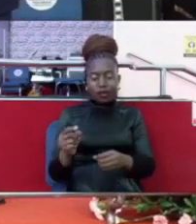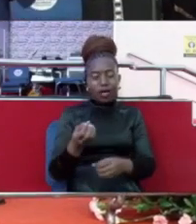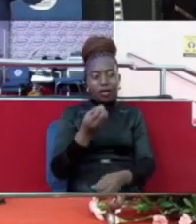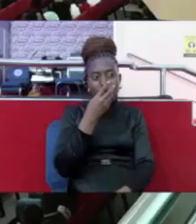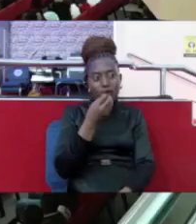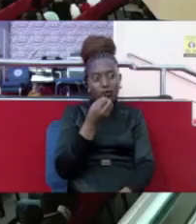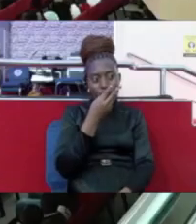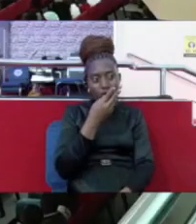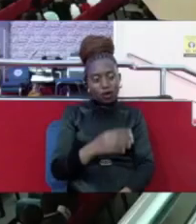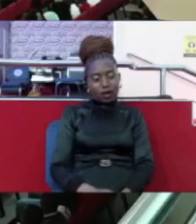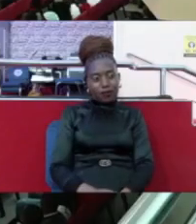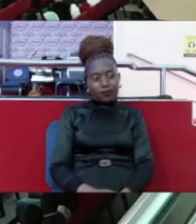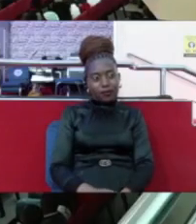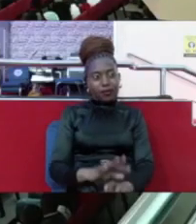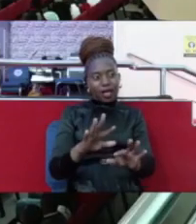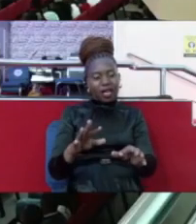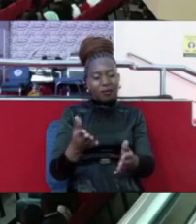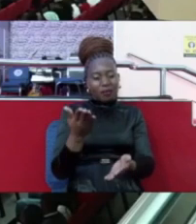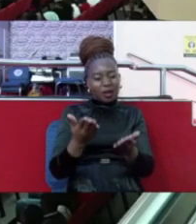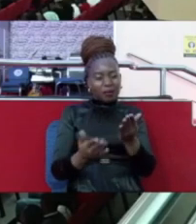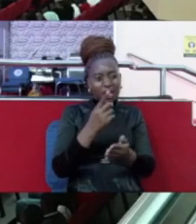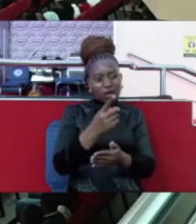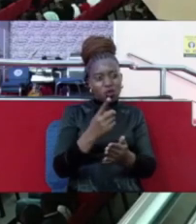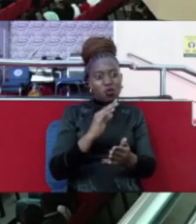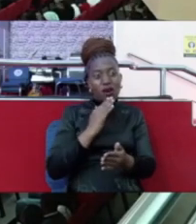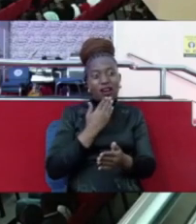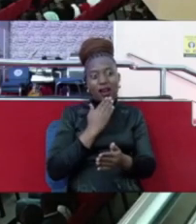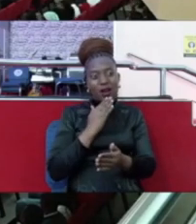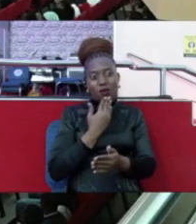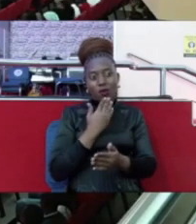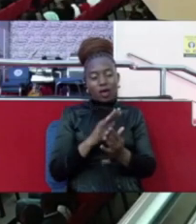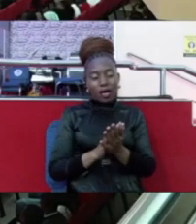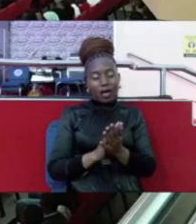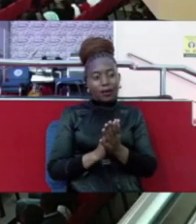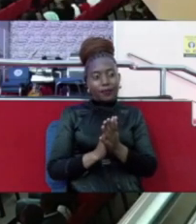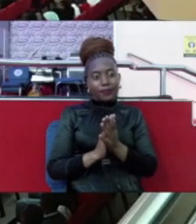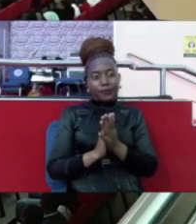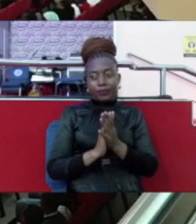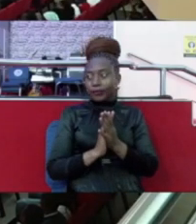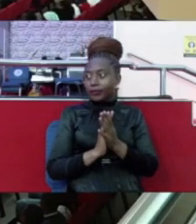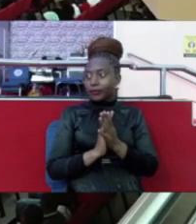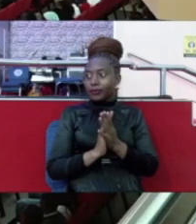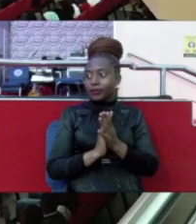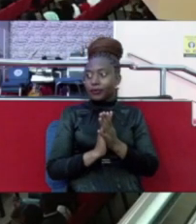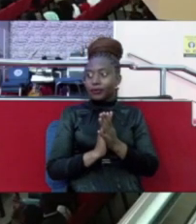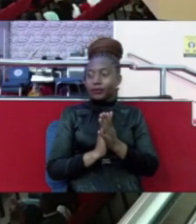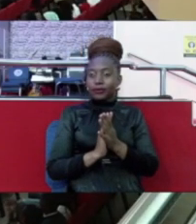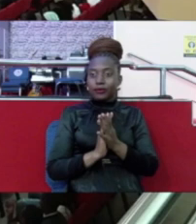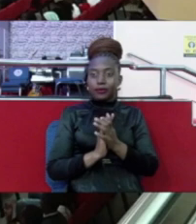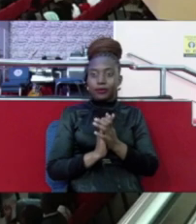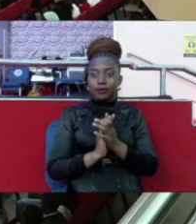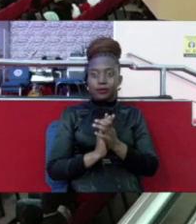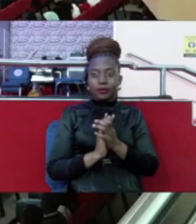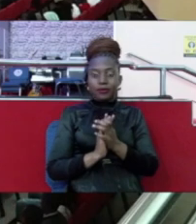a land that's like that? You're Luya or one of the farming tribes? Wangapi wametoka kwenye kabila ambalo na